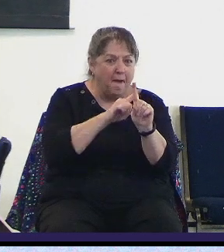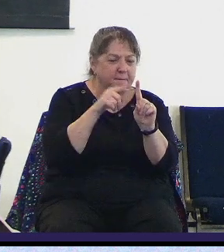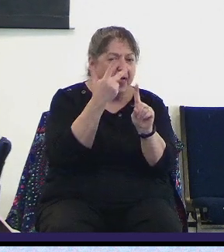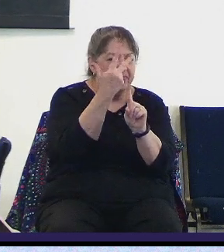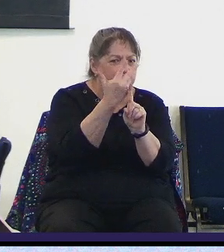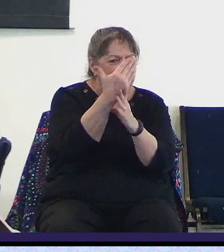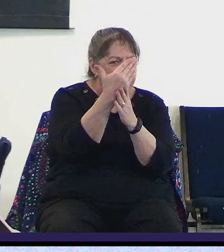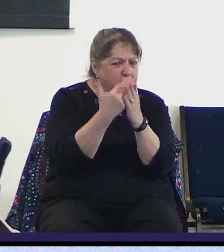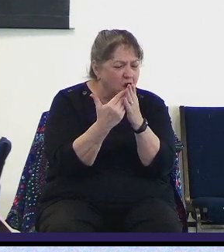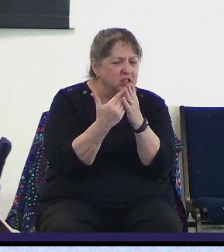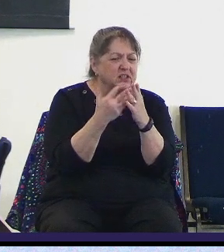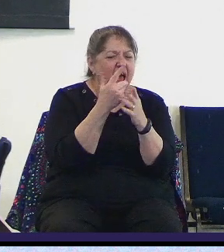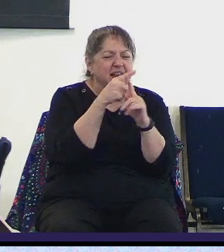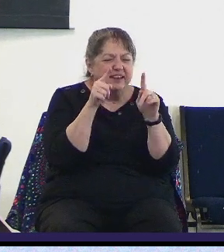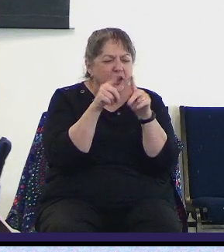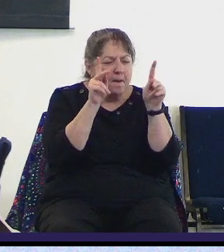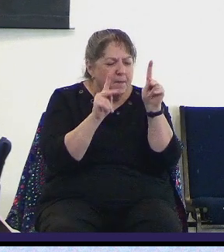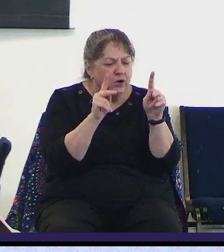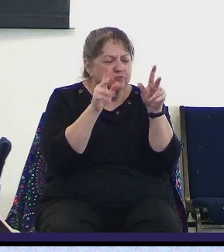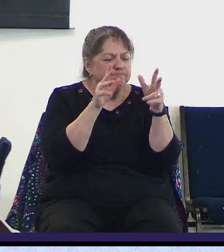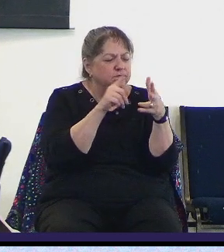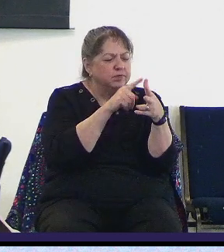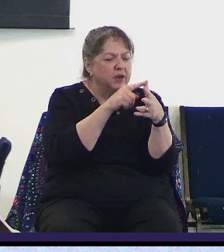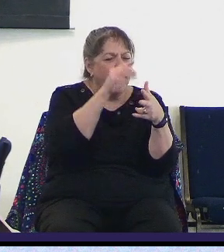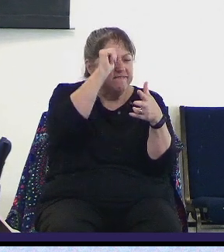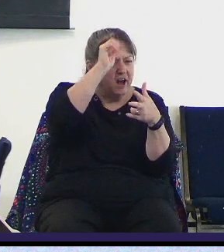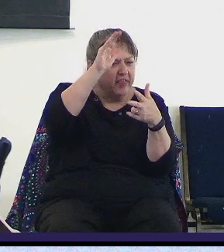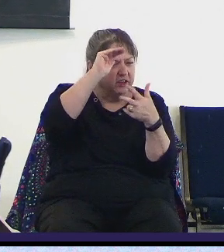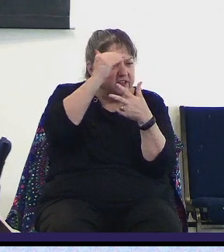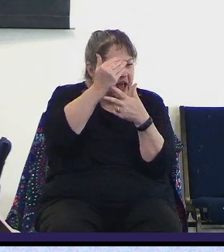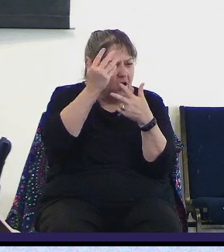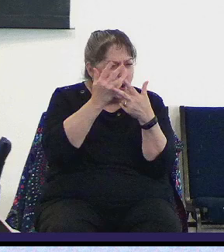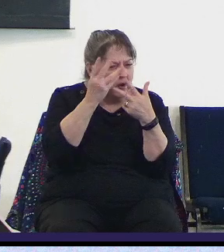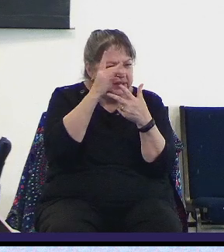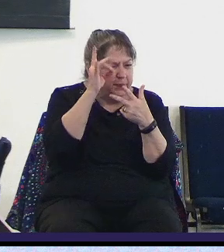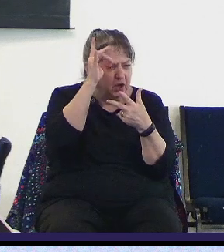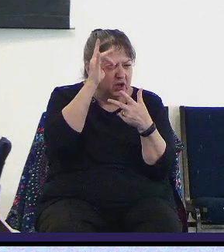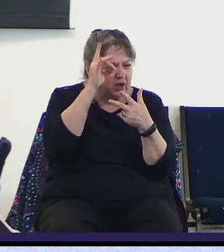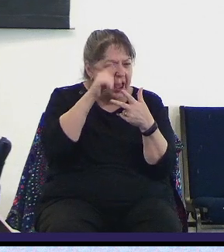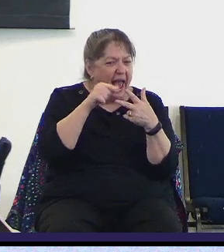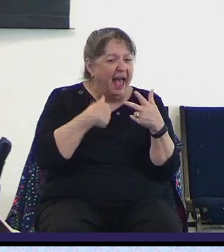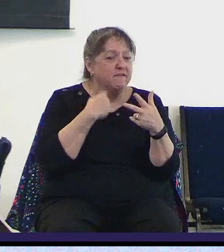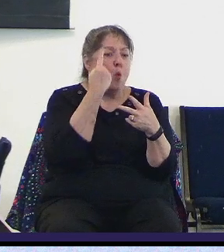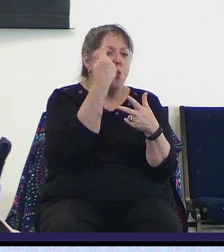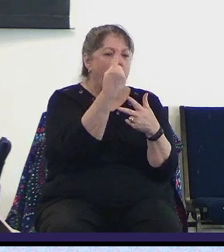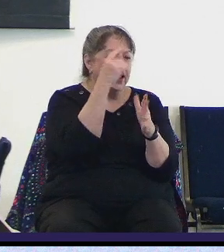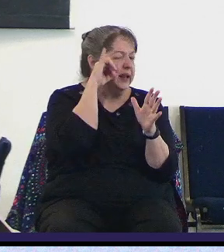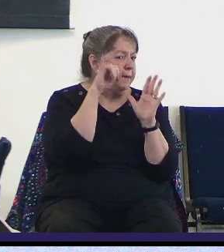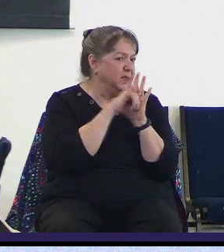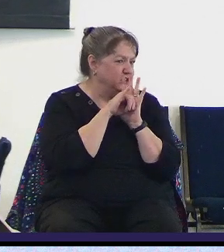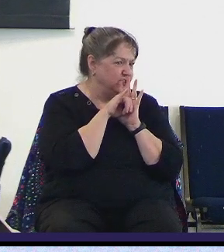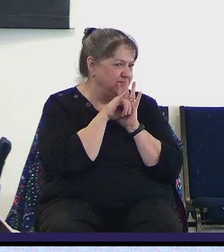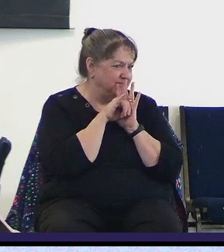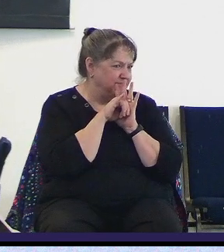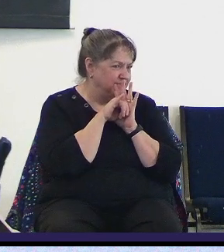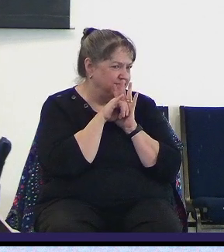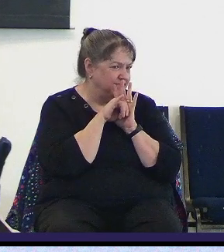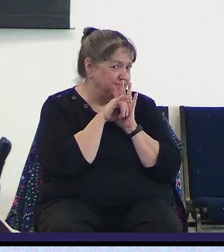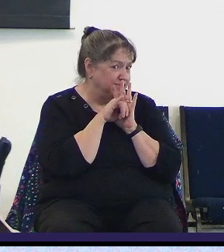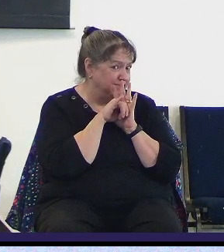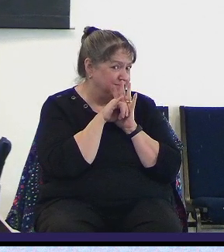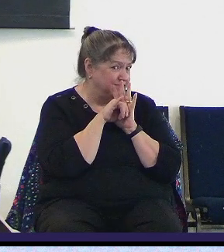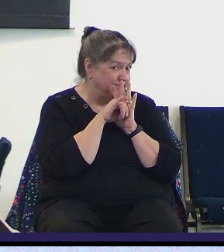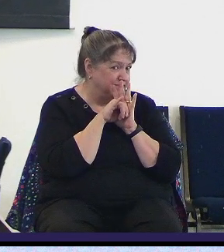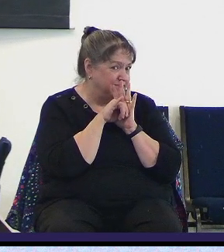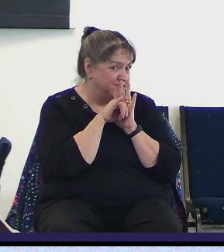and God the Holy Spirit. Let us make man in our image, say the scriptures. And so it's important to understand